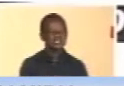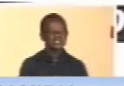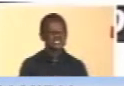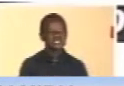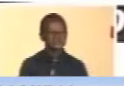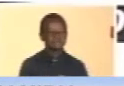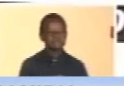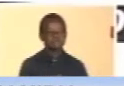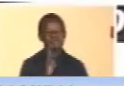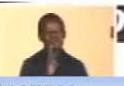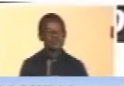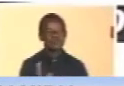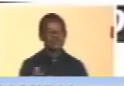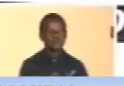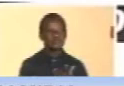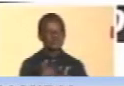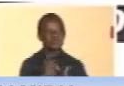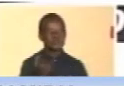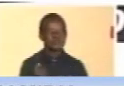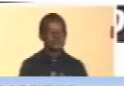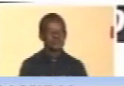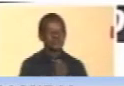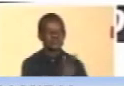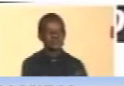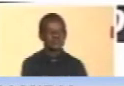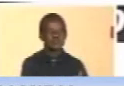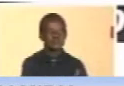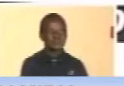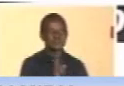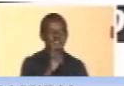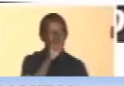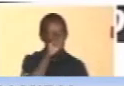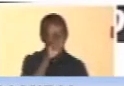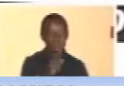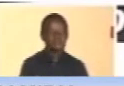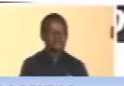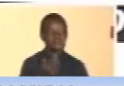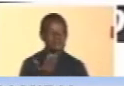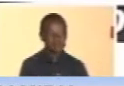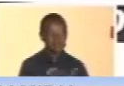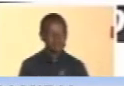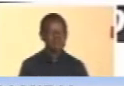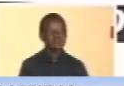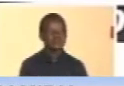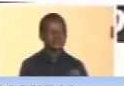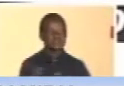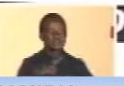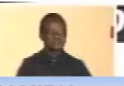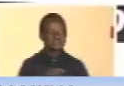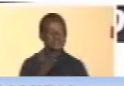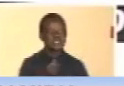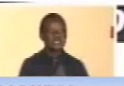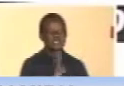The patient was admitted and swabbed for COVID-19 on the same day. His condition